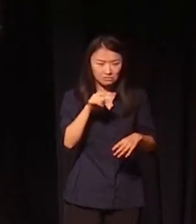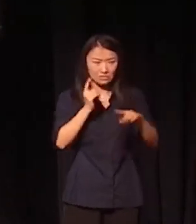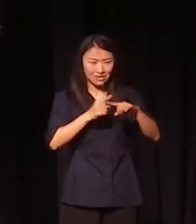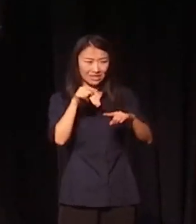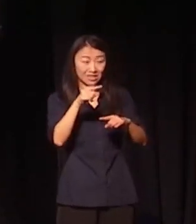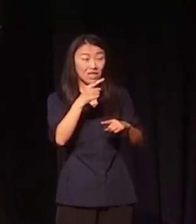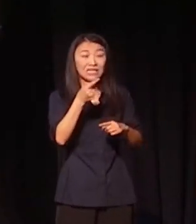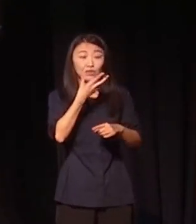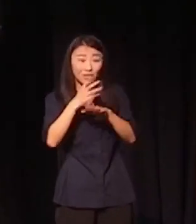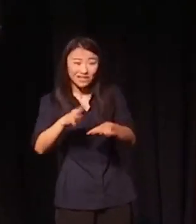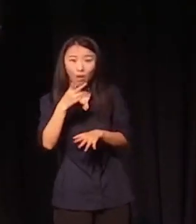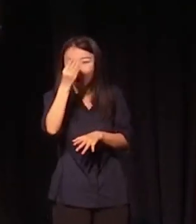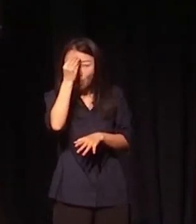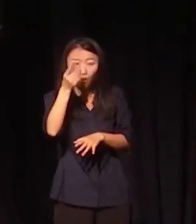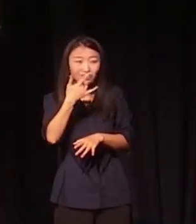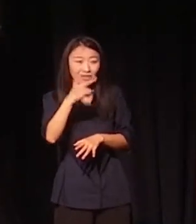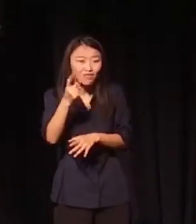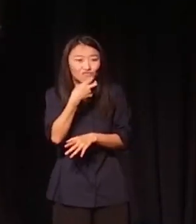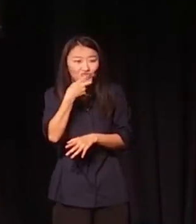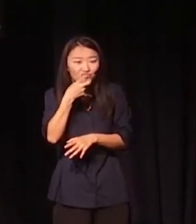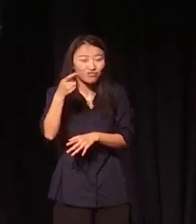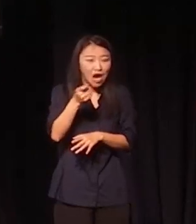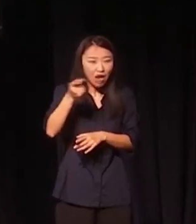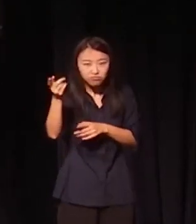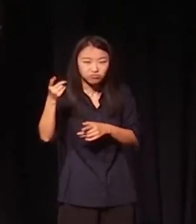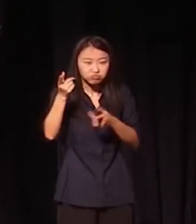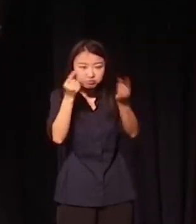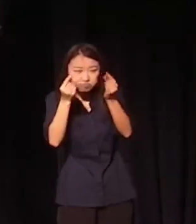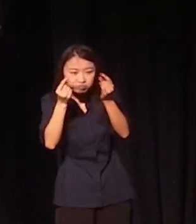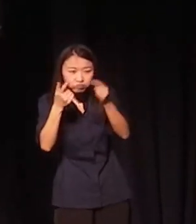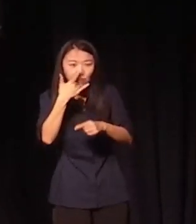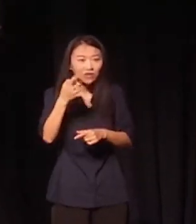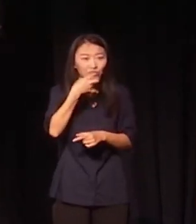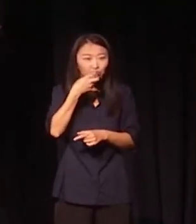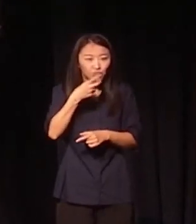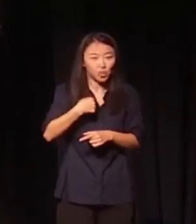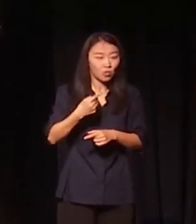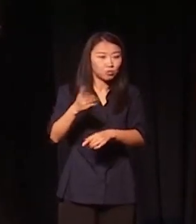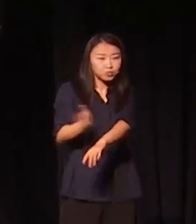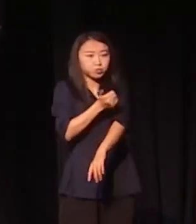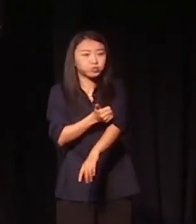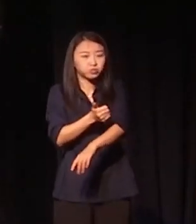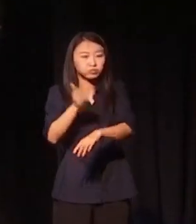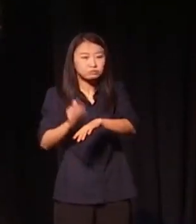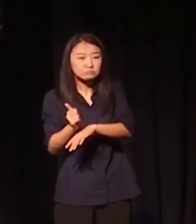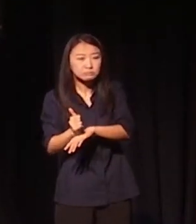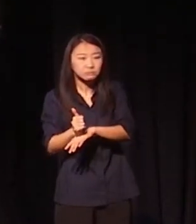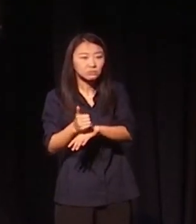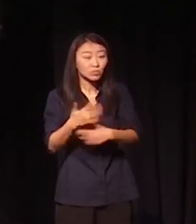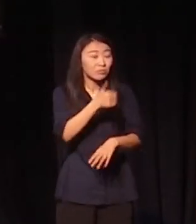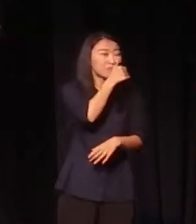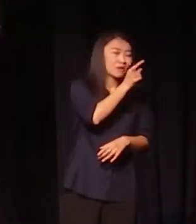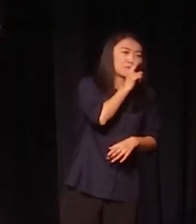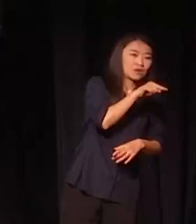languages very quickly, so quite often they'll become more fluent in the new language of their host country than their